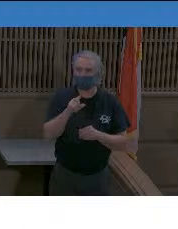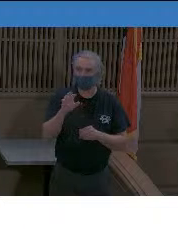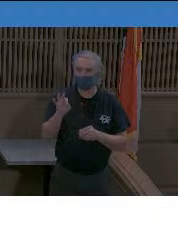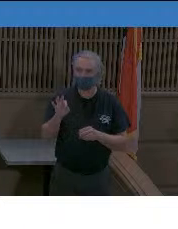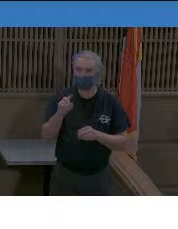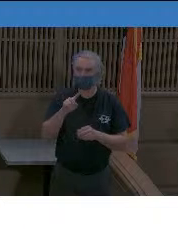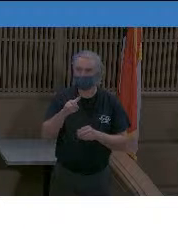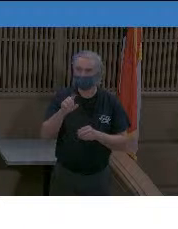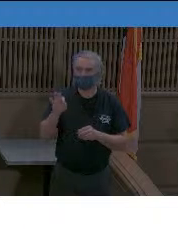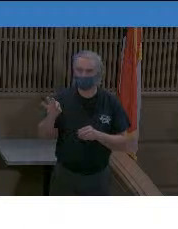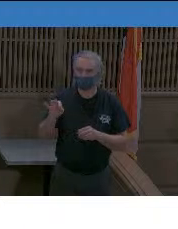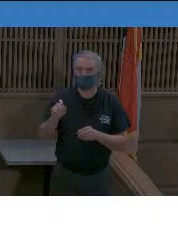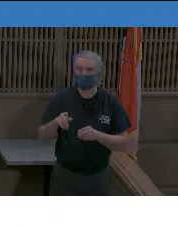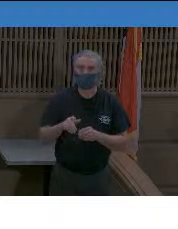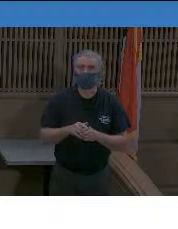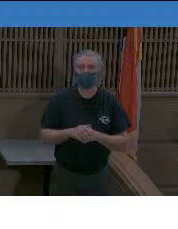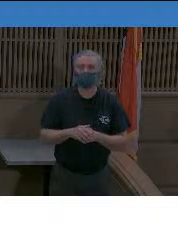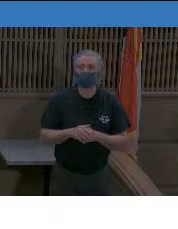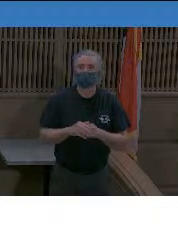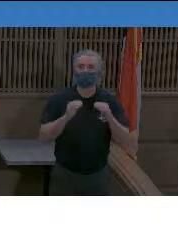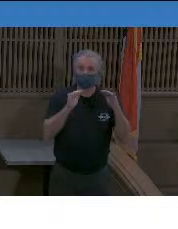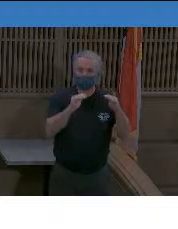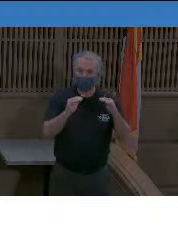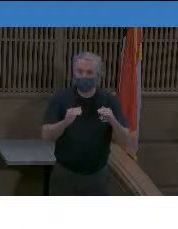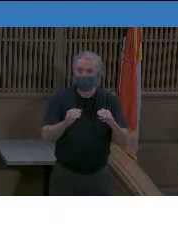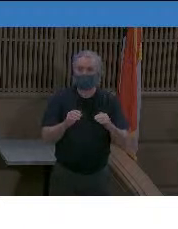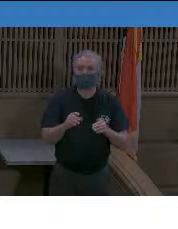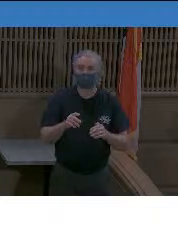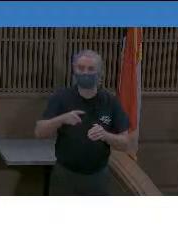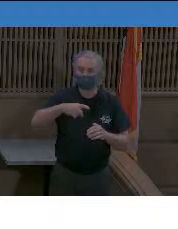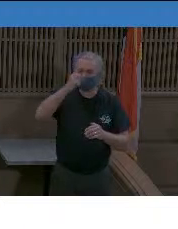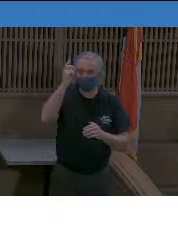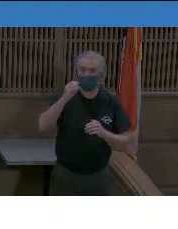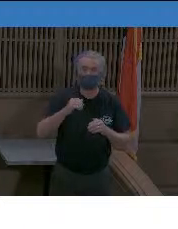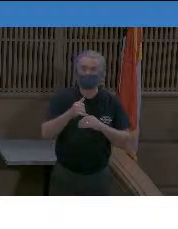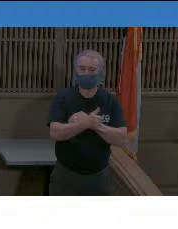229-312-1919. Additionally, the Dougherty County Health Department,